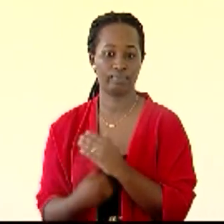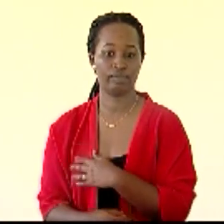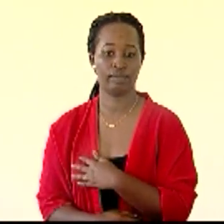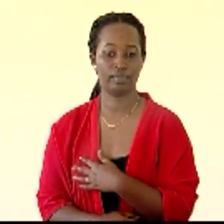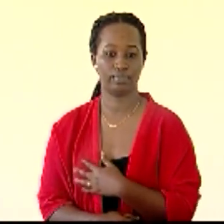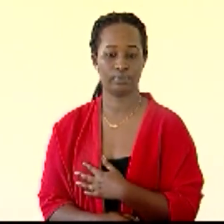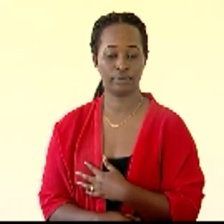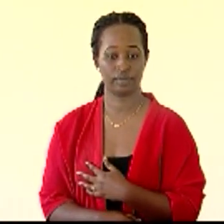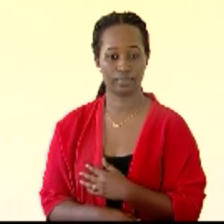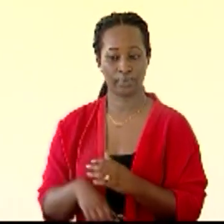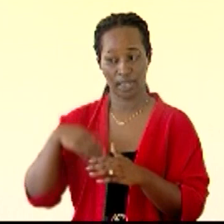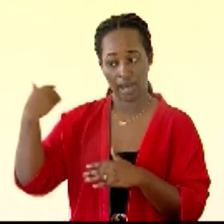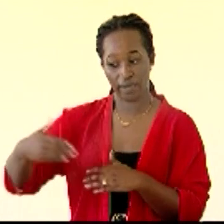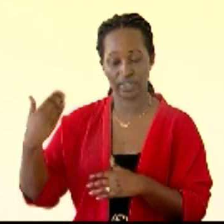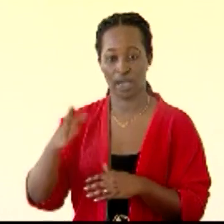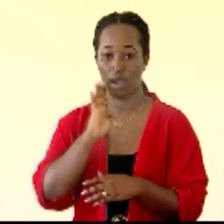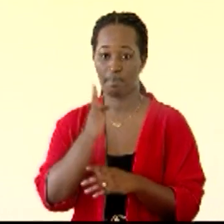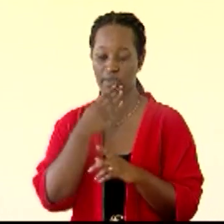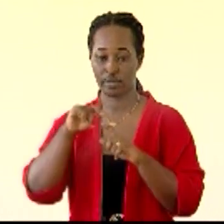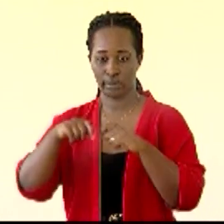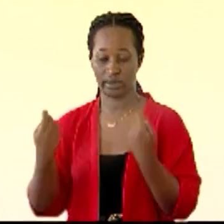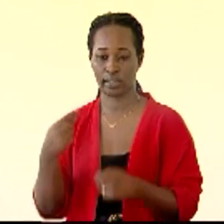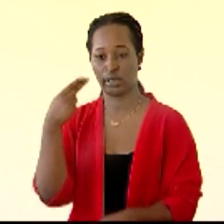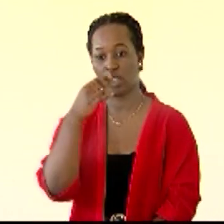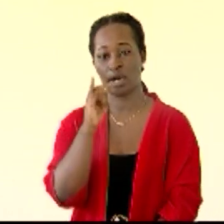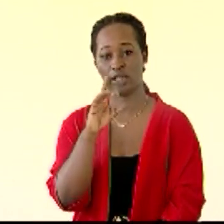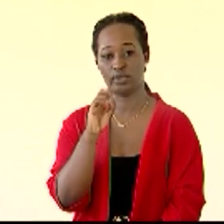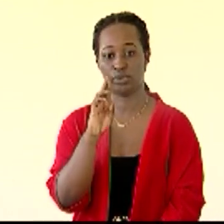Every time water breaks down, hydrogen ions pile up here.